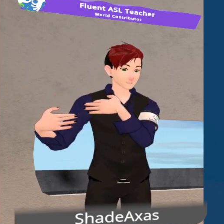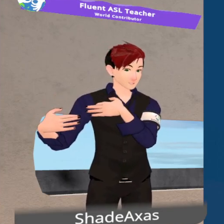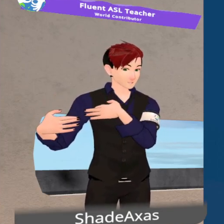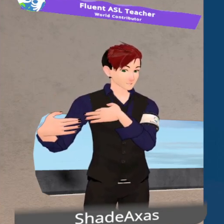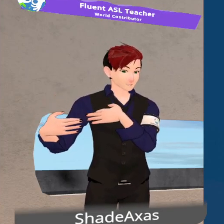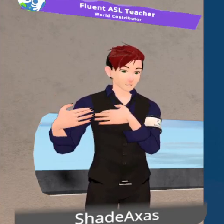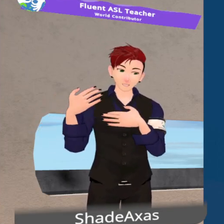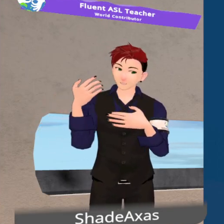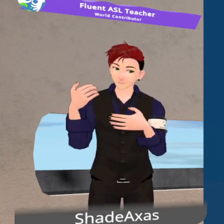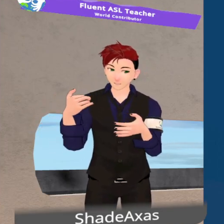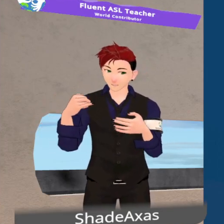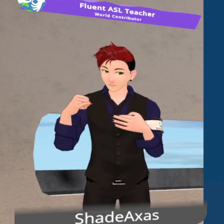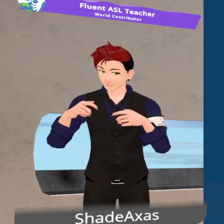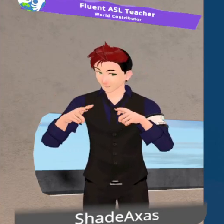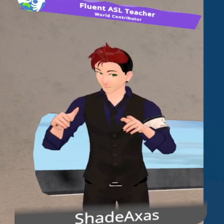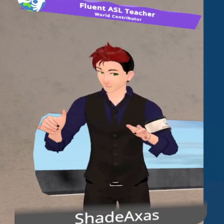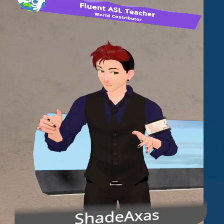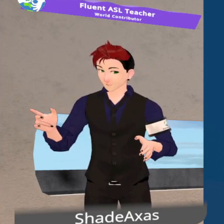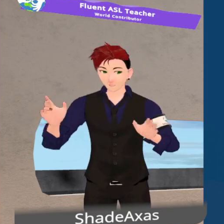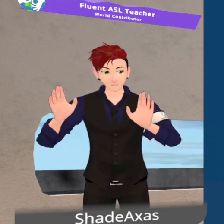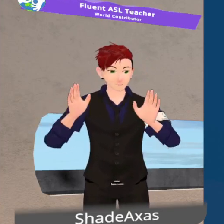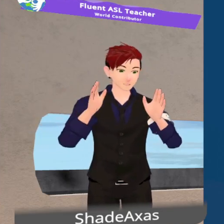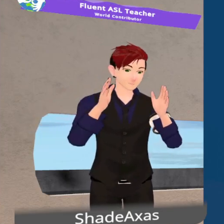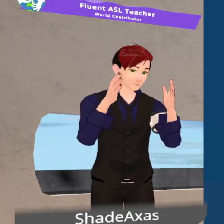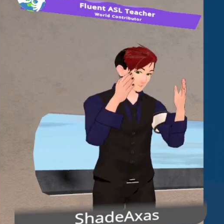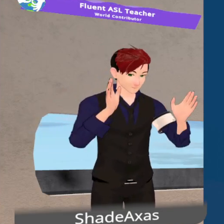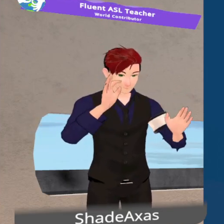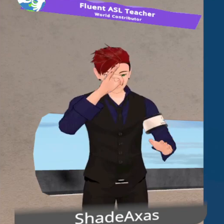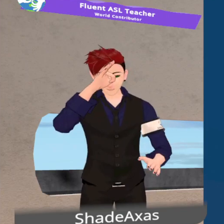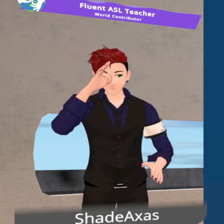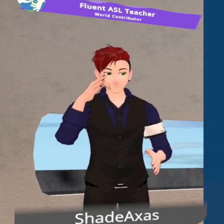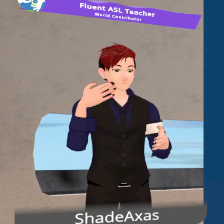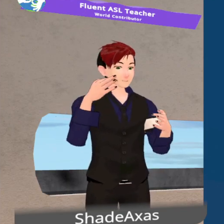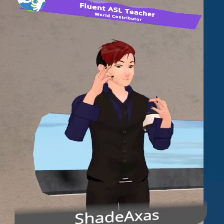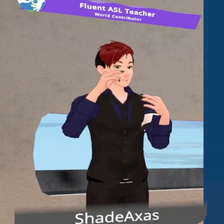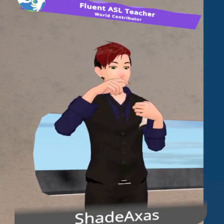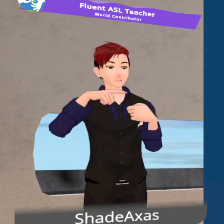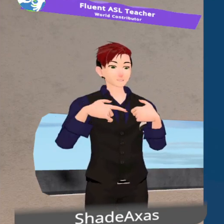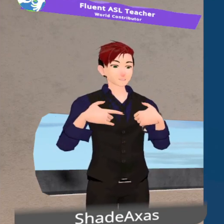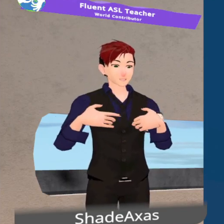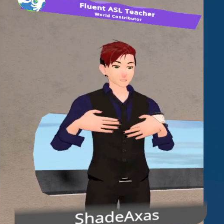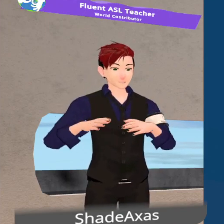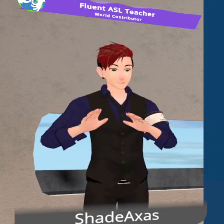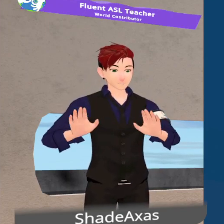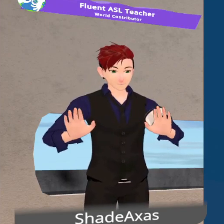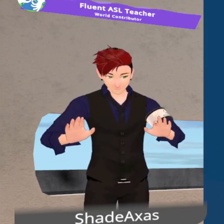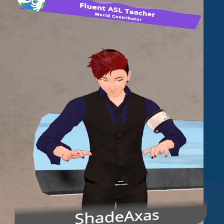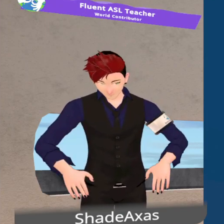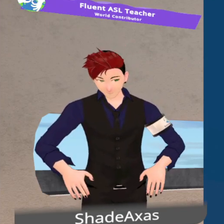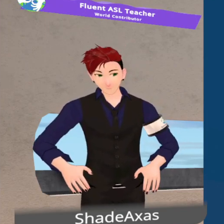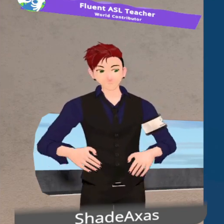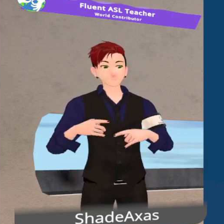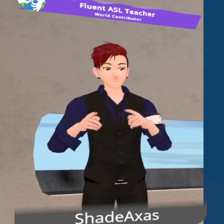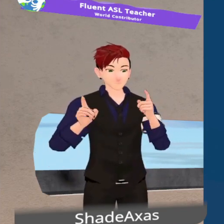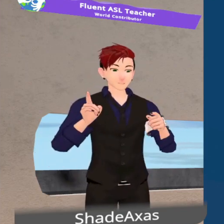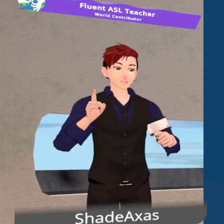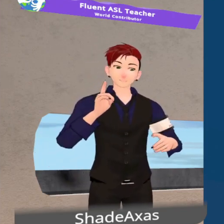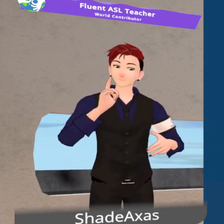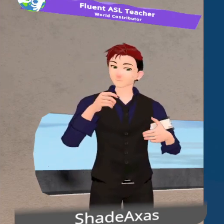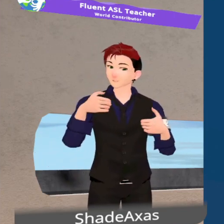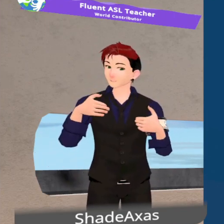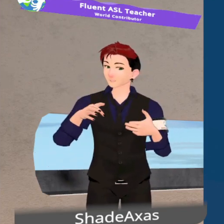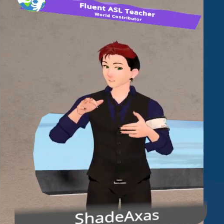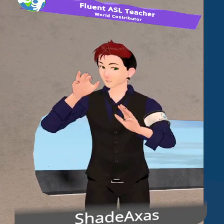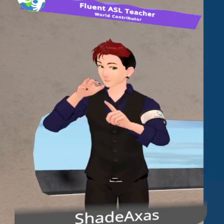get a notification. And I don't even know if that's still a thing anymore. I don't know. I know nothing about avatars.